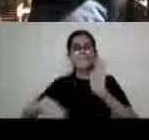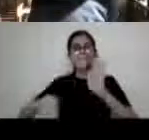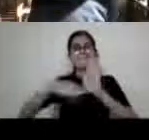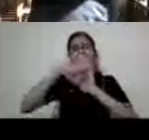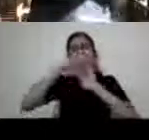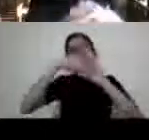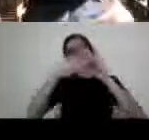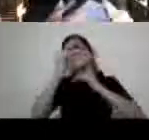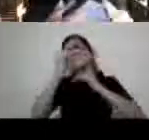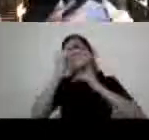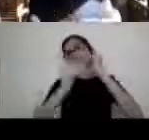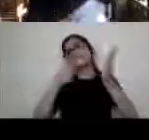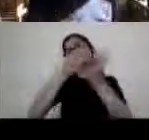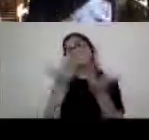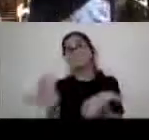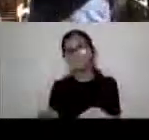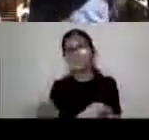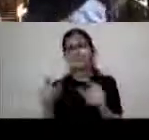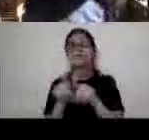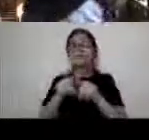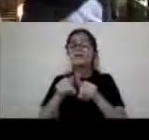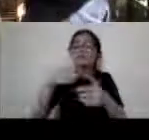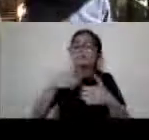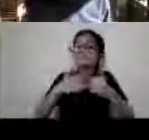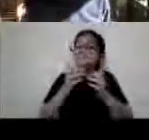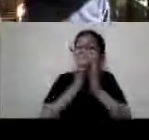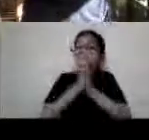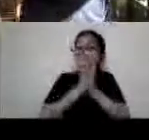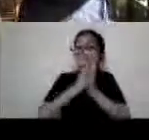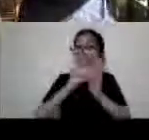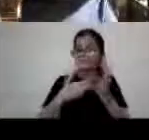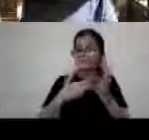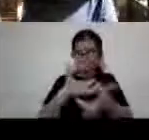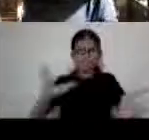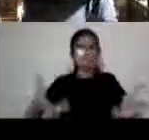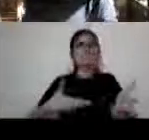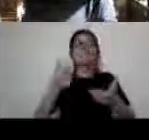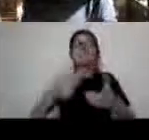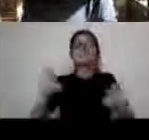again. Very interesting product that we came up with,